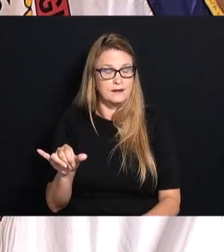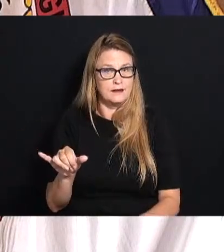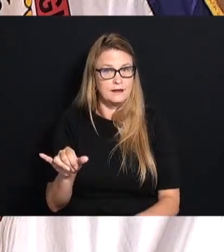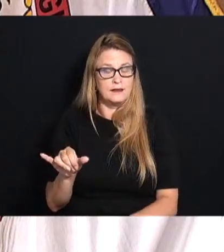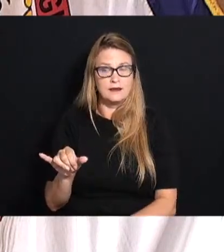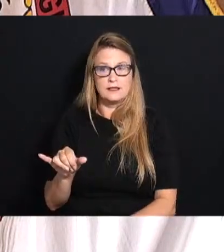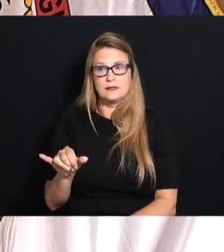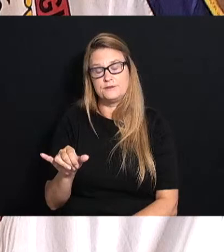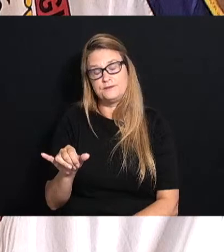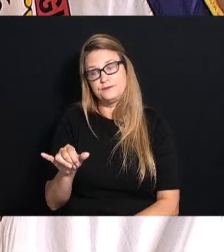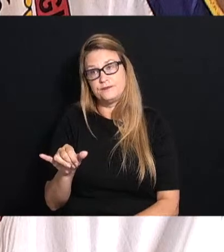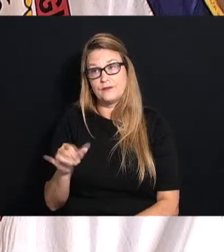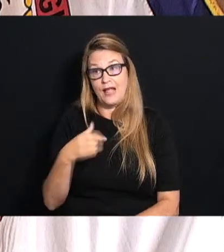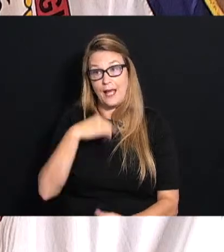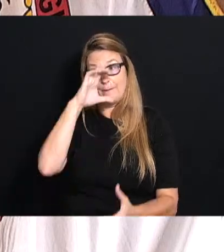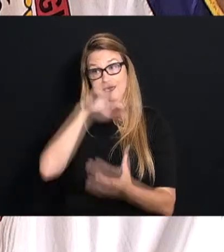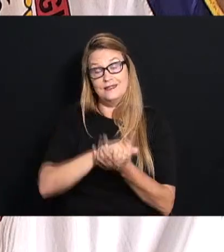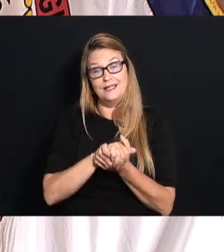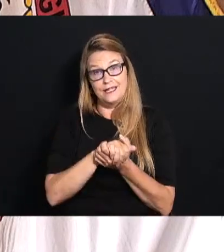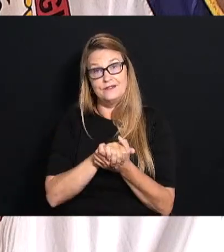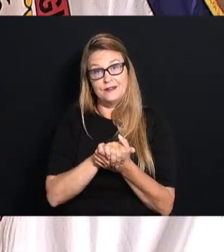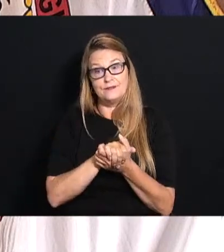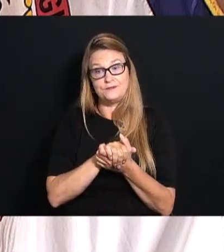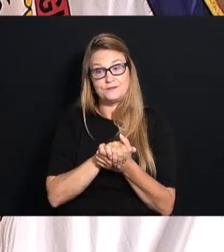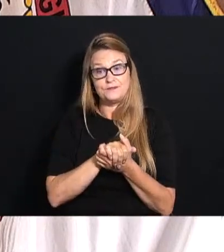so I believe that,